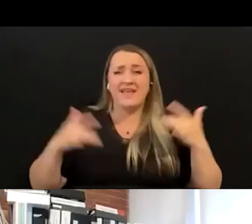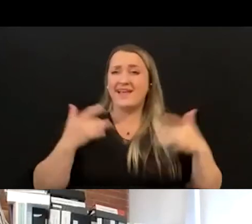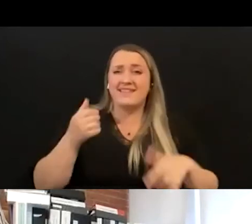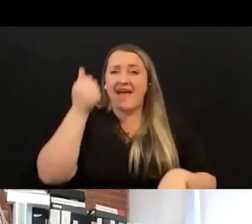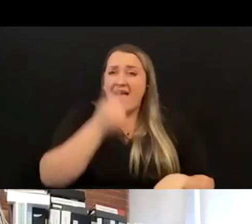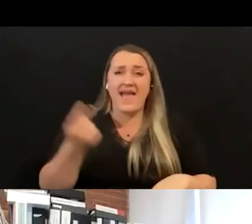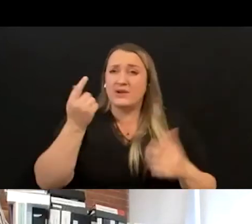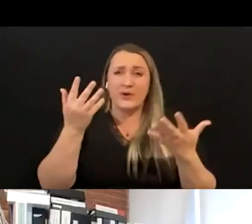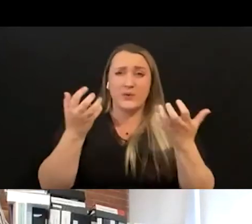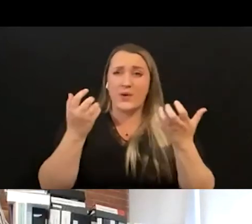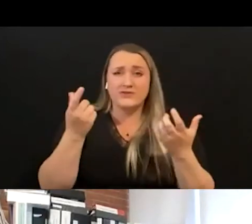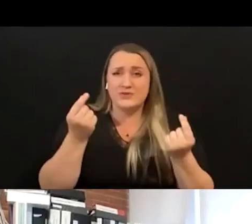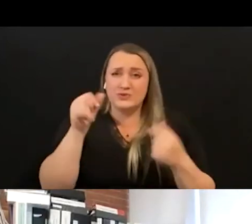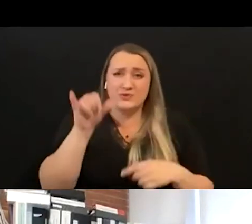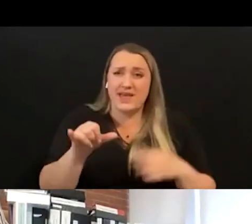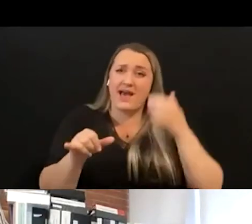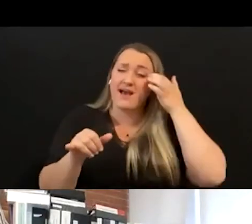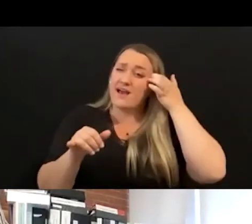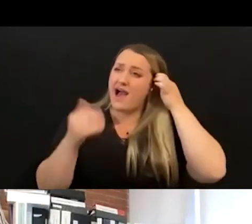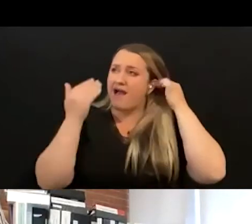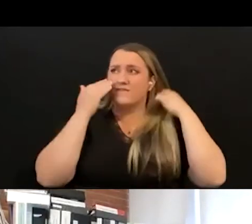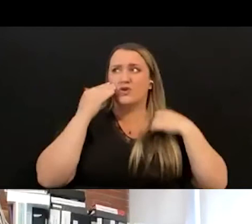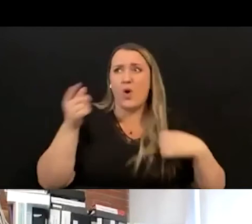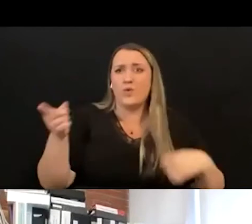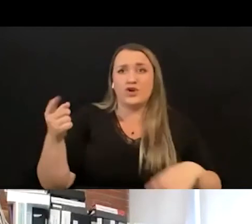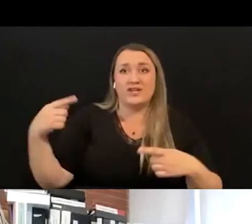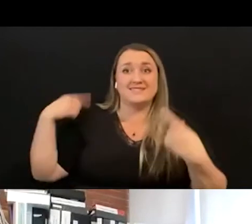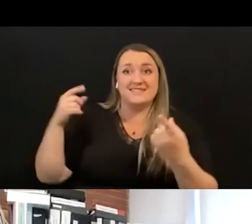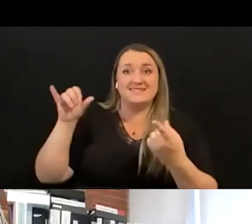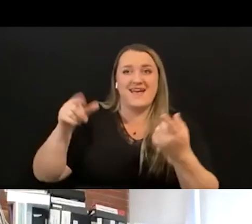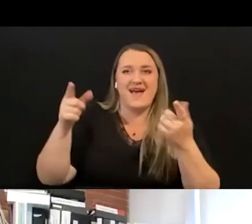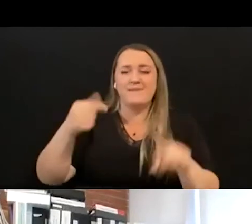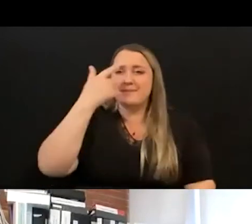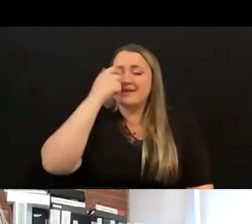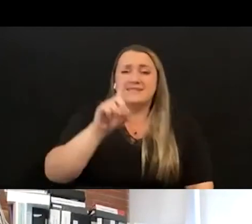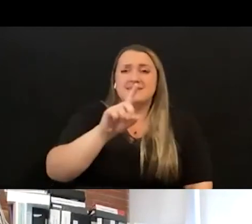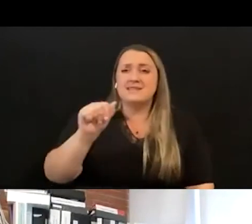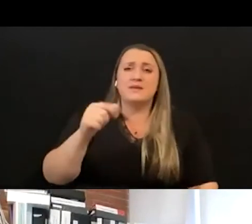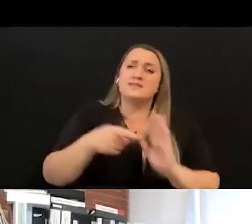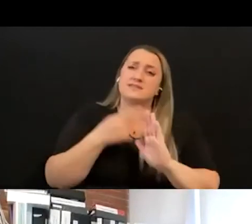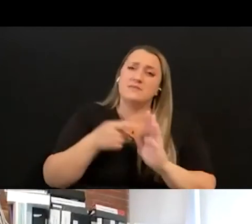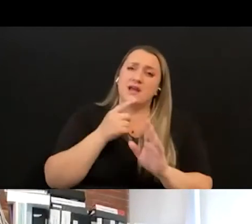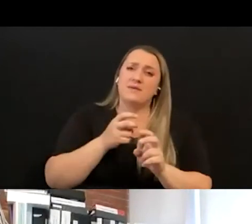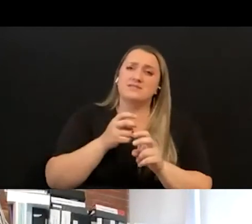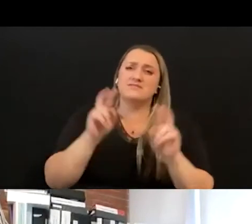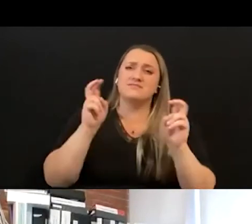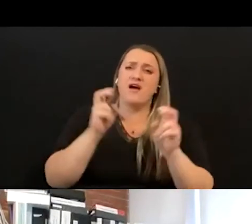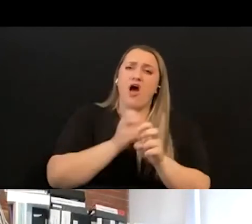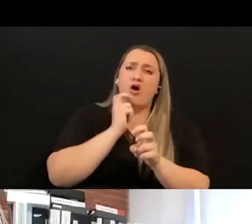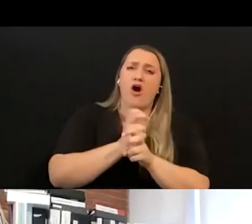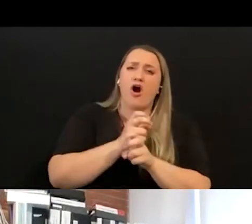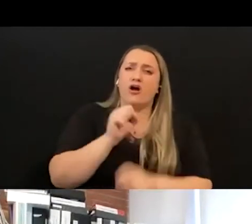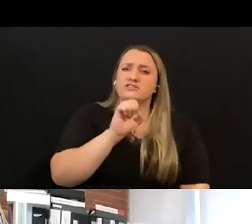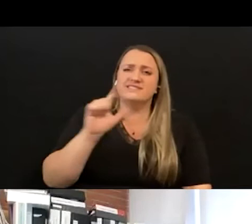would want to do that I've known her since then. Because disability is sometimes a hard sell and people